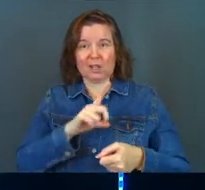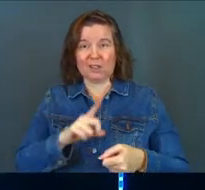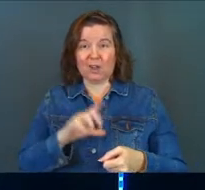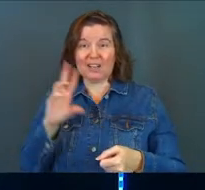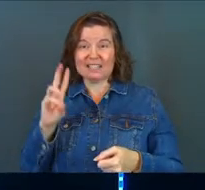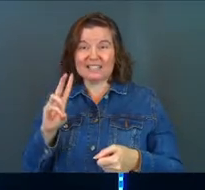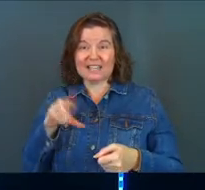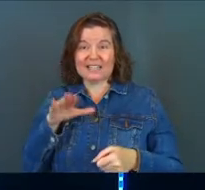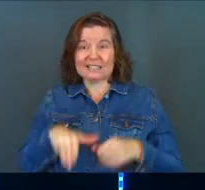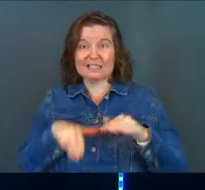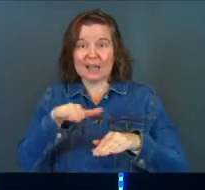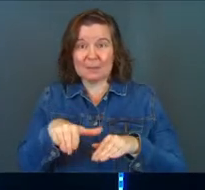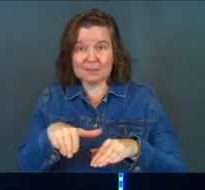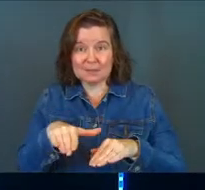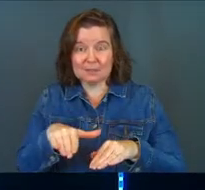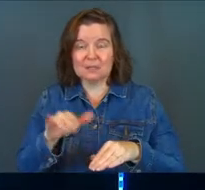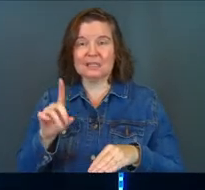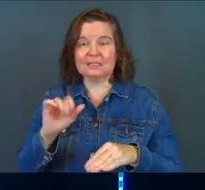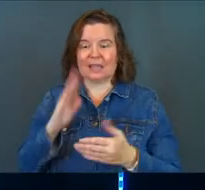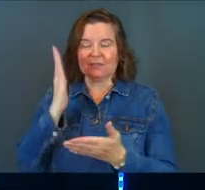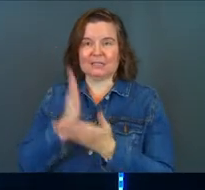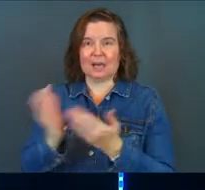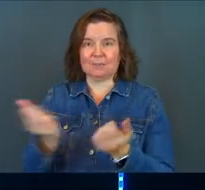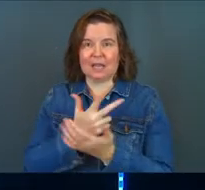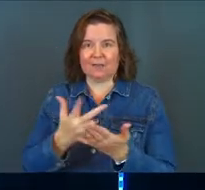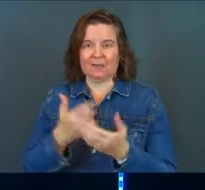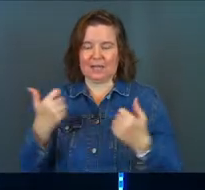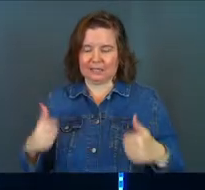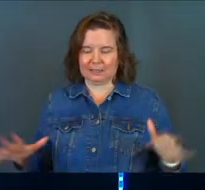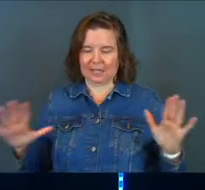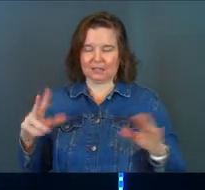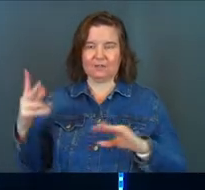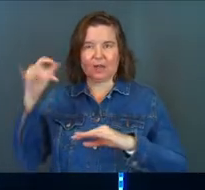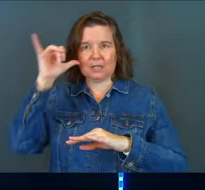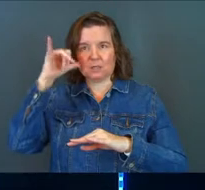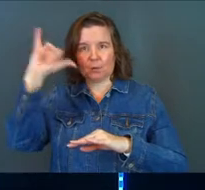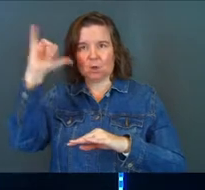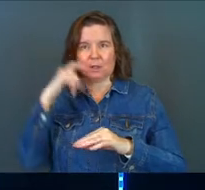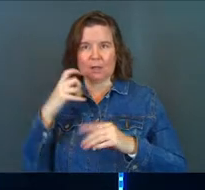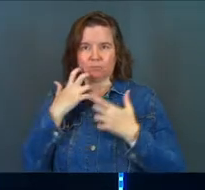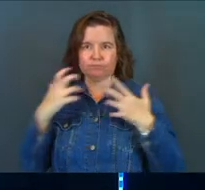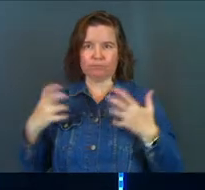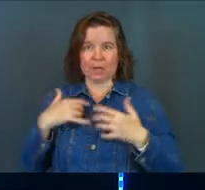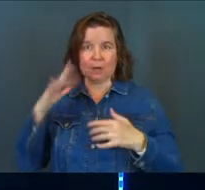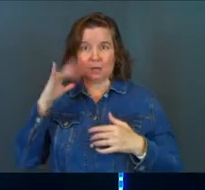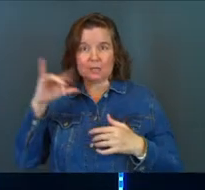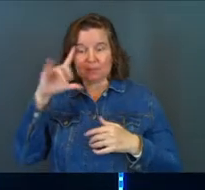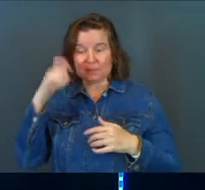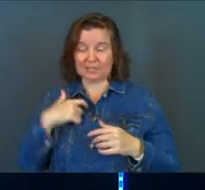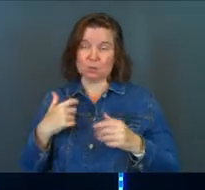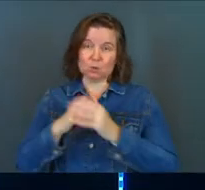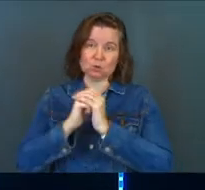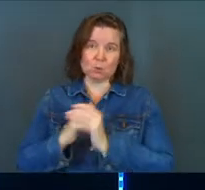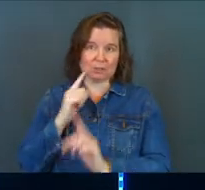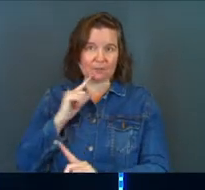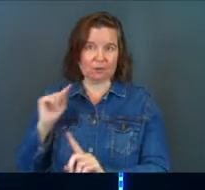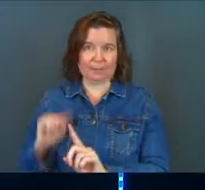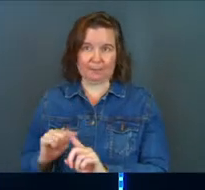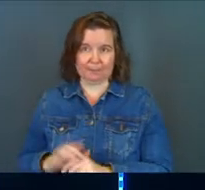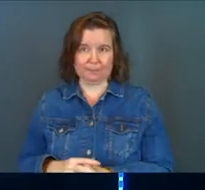just six steps, David stopped everything and sacrificed a bull and a fattened calf because it was worship for